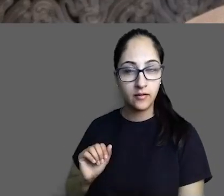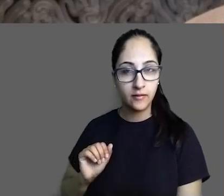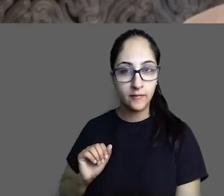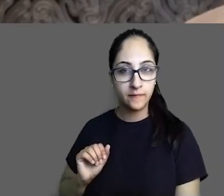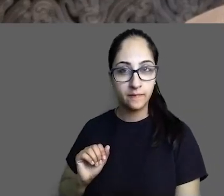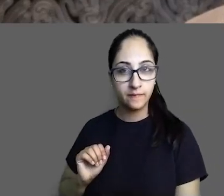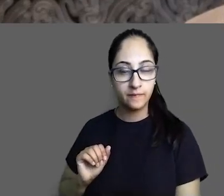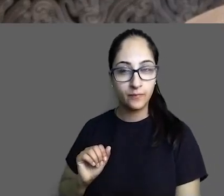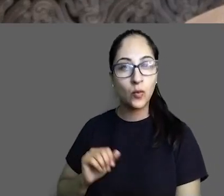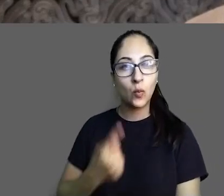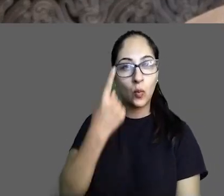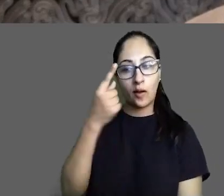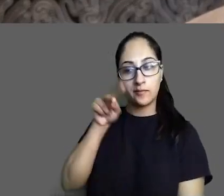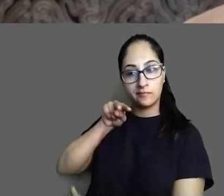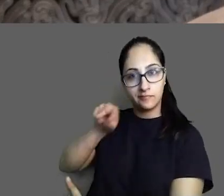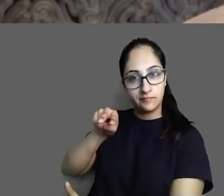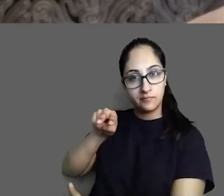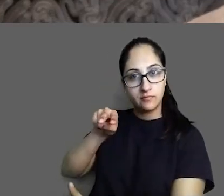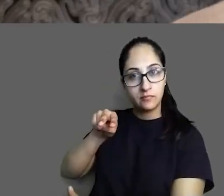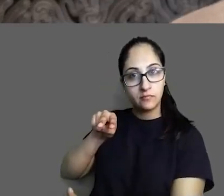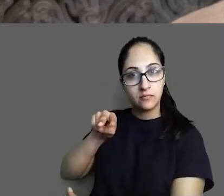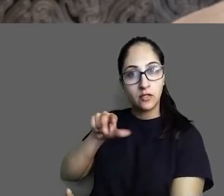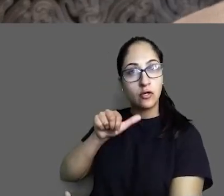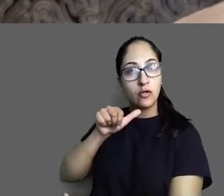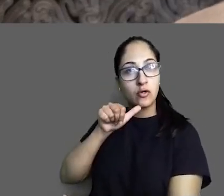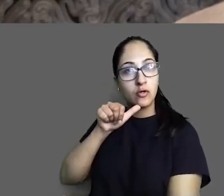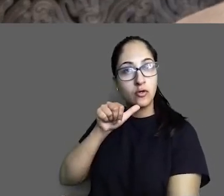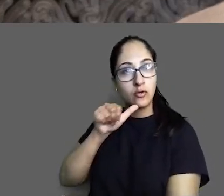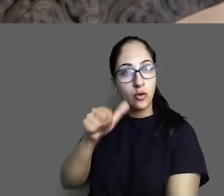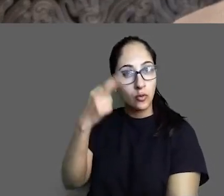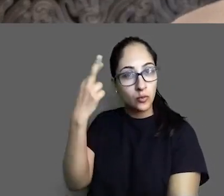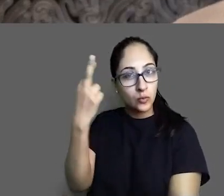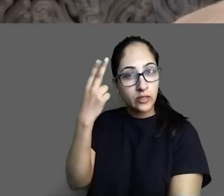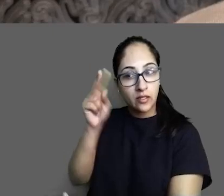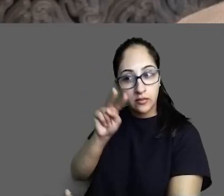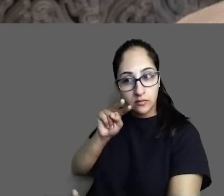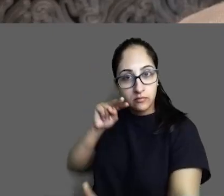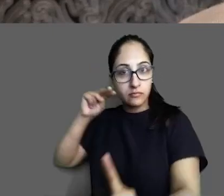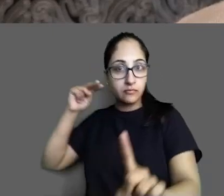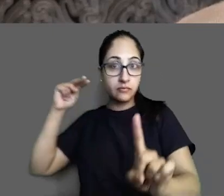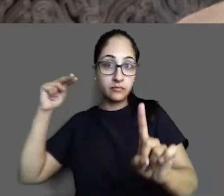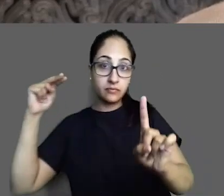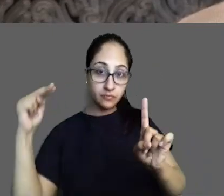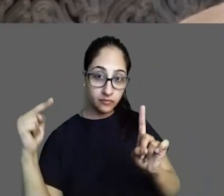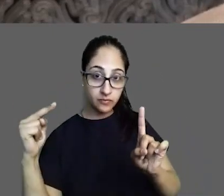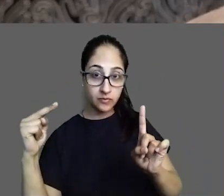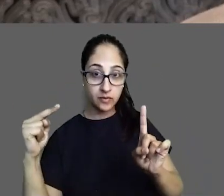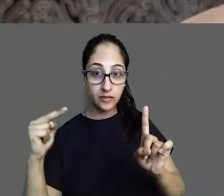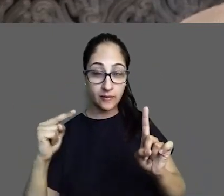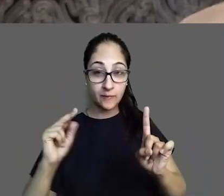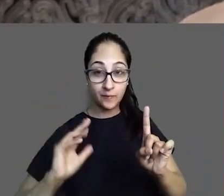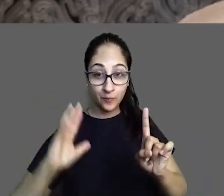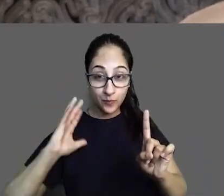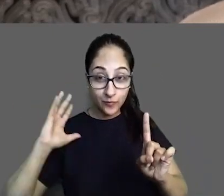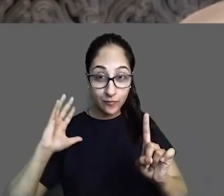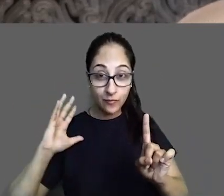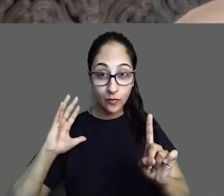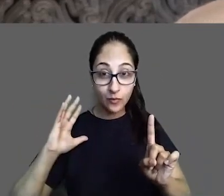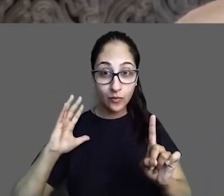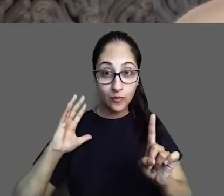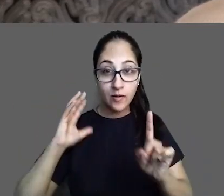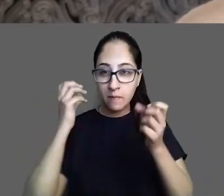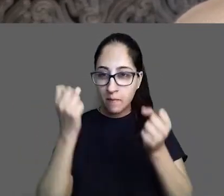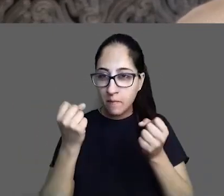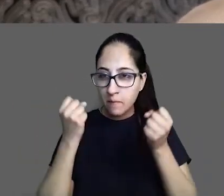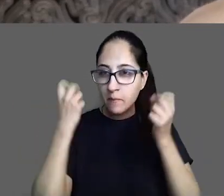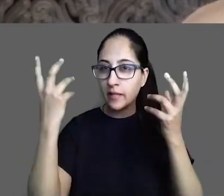be forgiven for no longer knowing that historically the global East served as a cradle